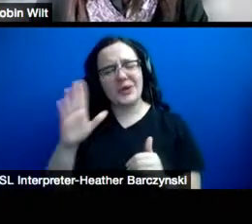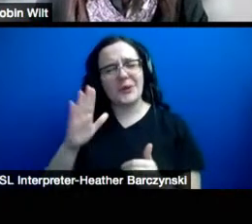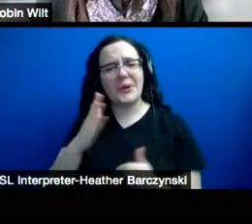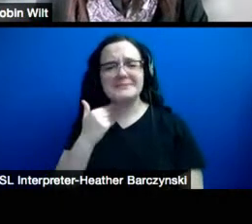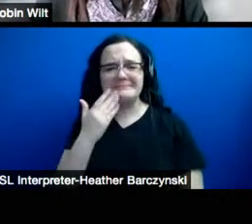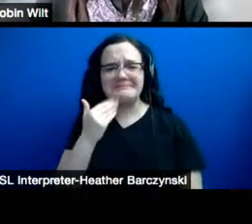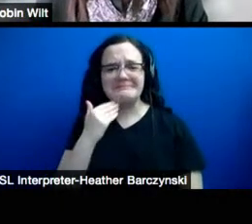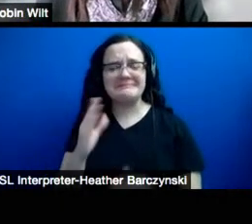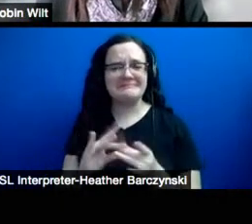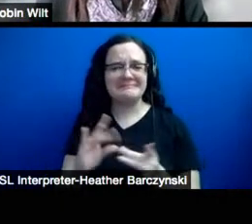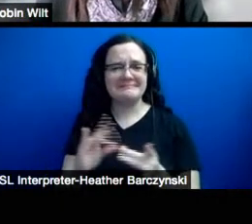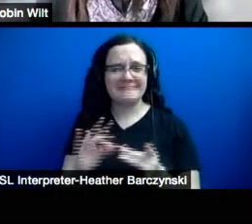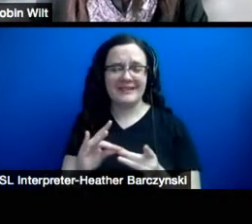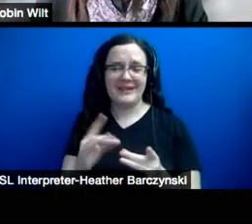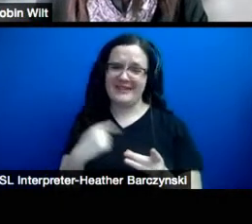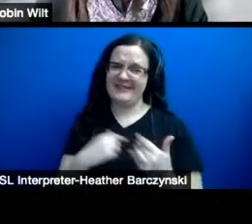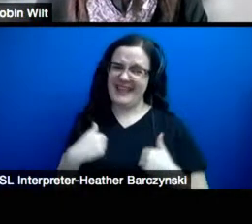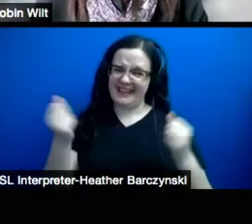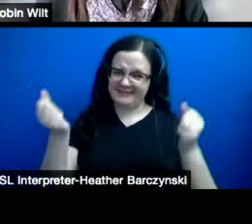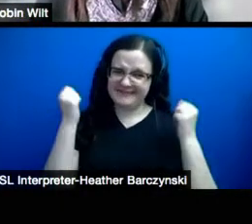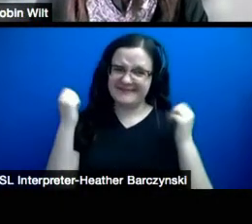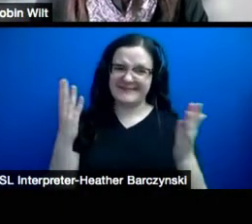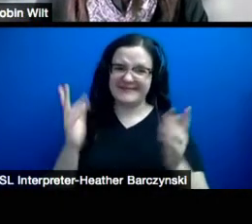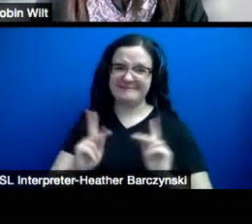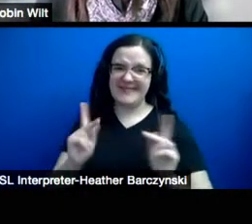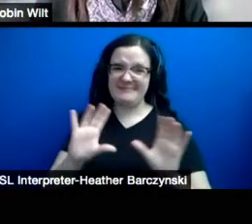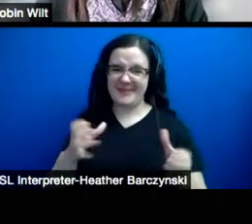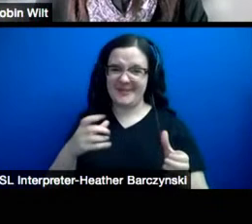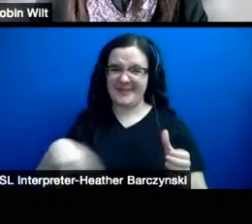do have a whole bunch of people,